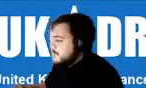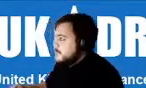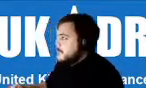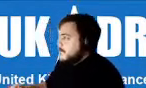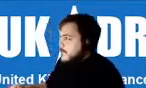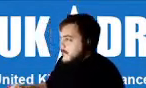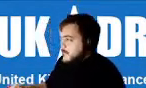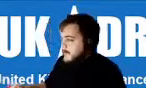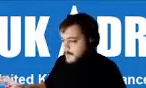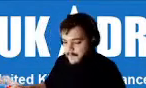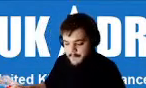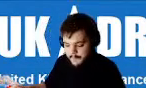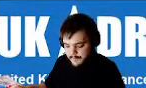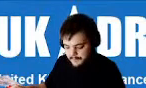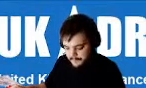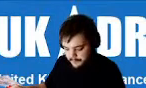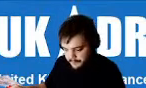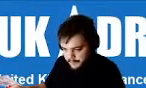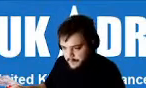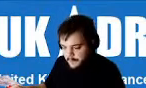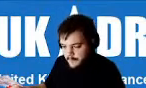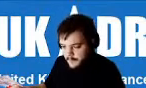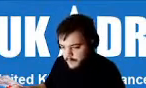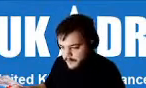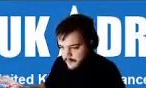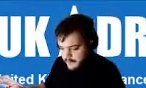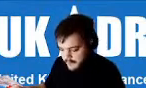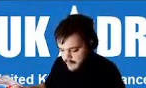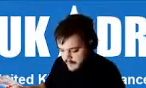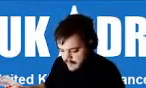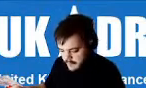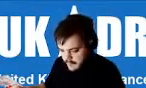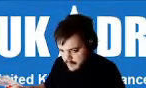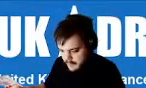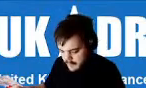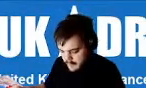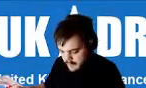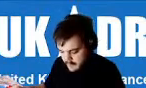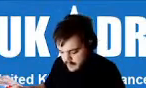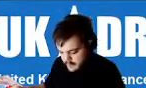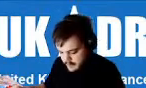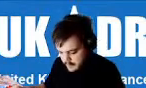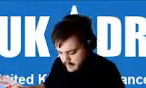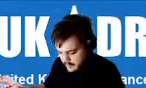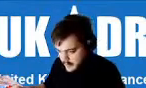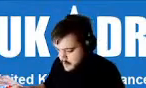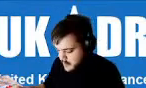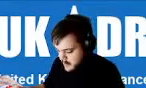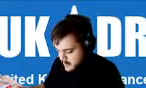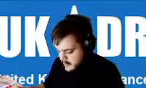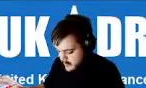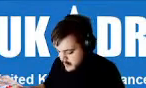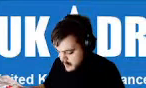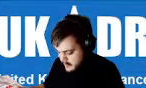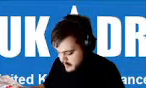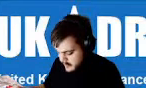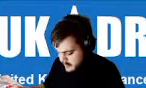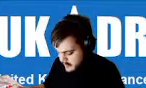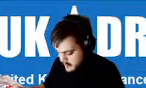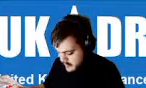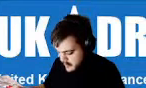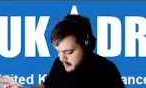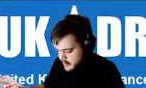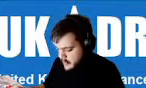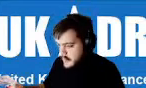very much for inviting me to give this very quick introduction today. It's really exciting to see the